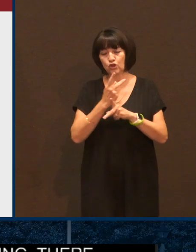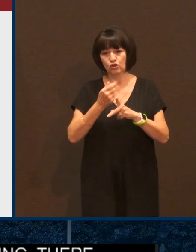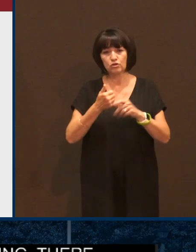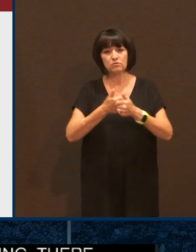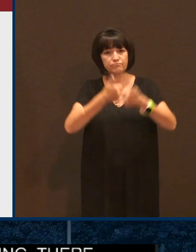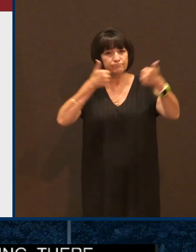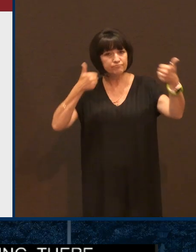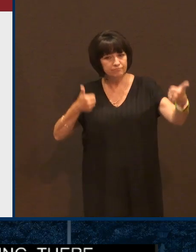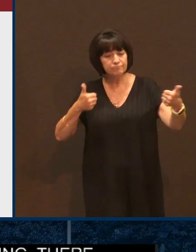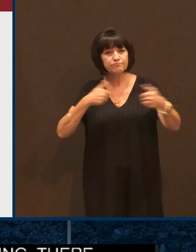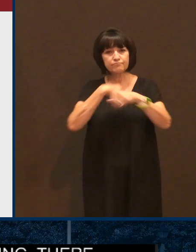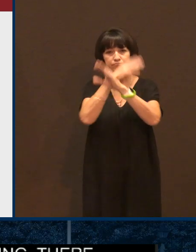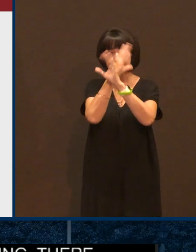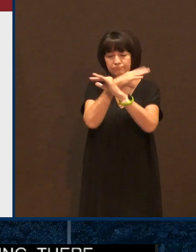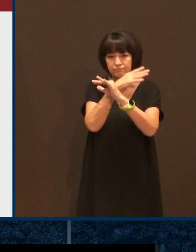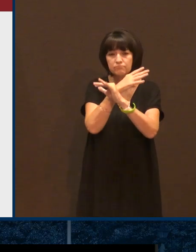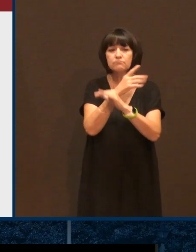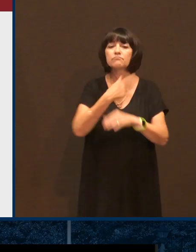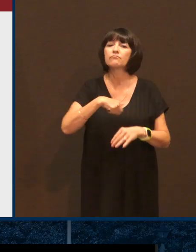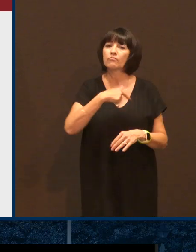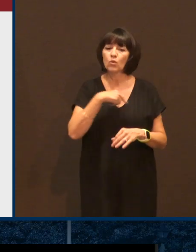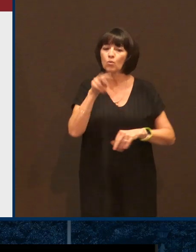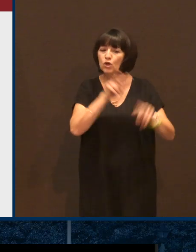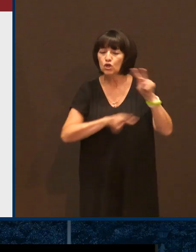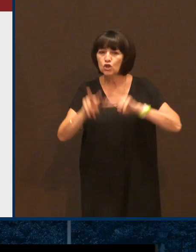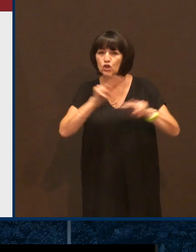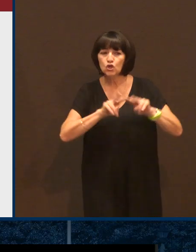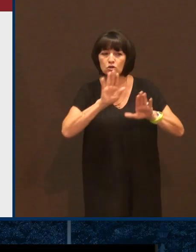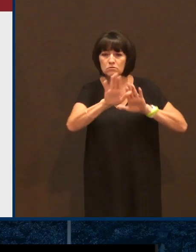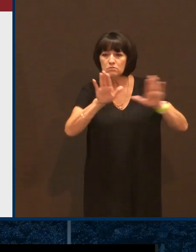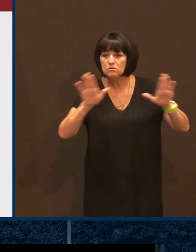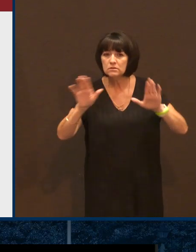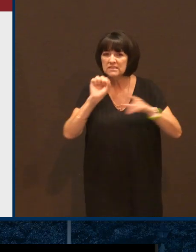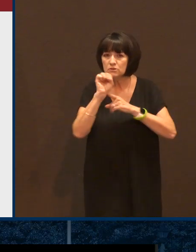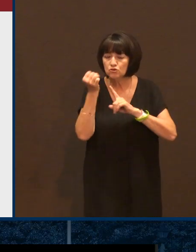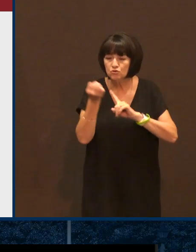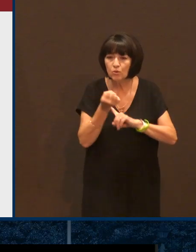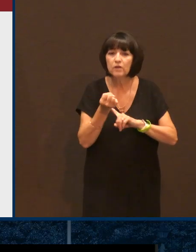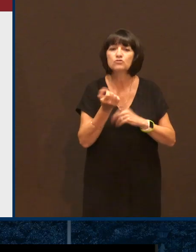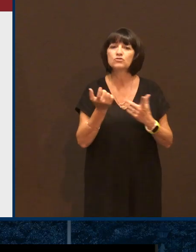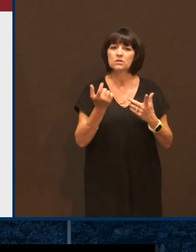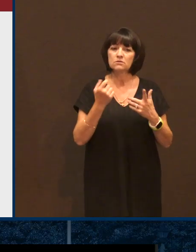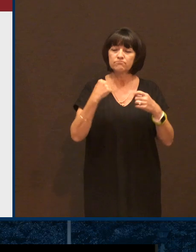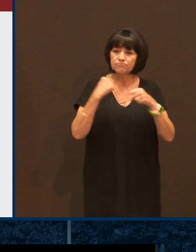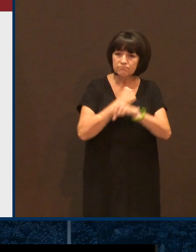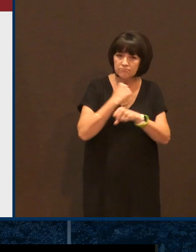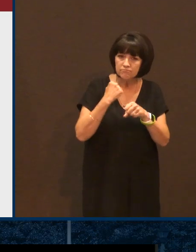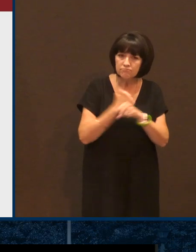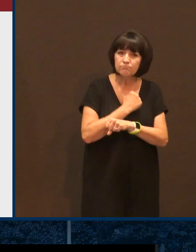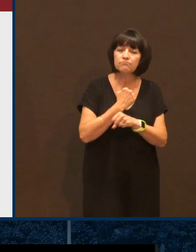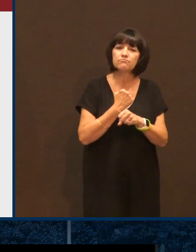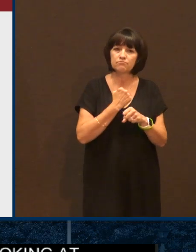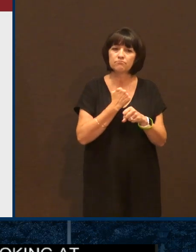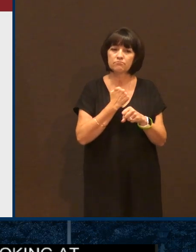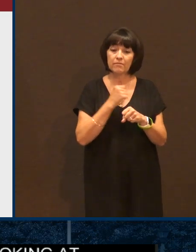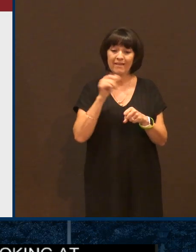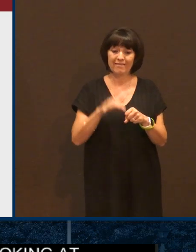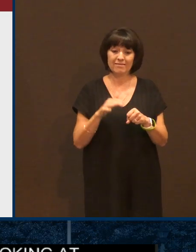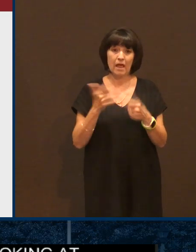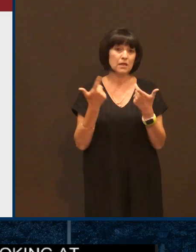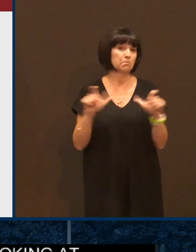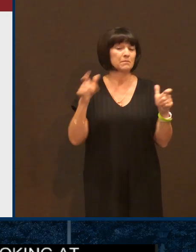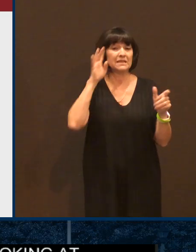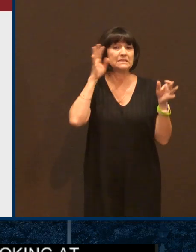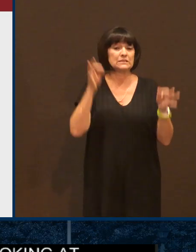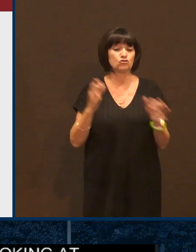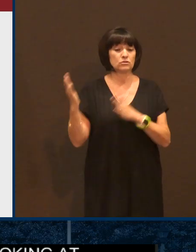the statistics, we will be looking at circumstances, and in the meantime, we're planning, before that big decision is made in early August,